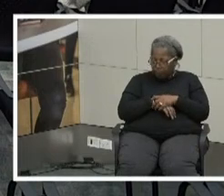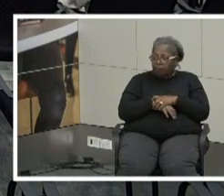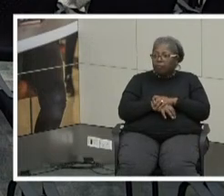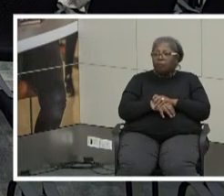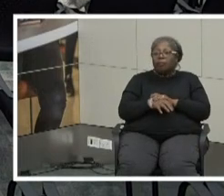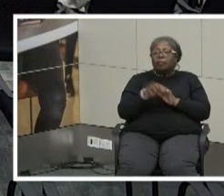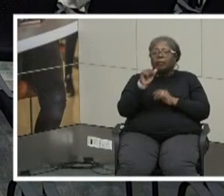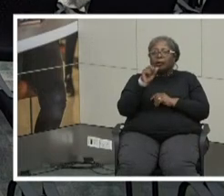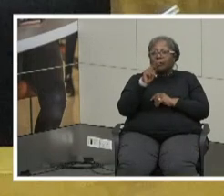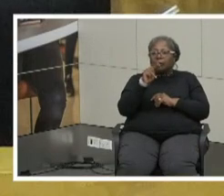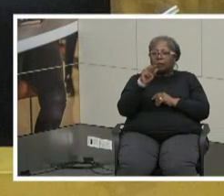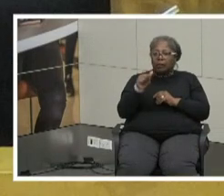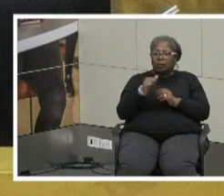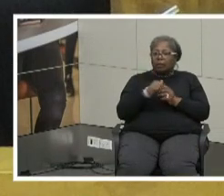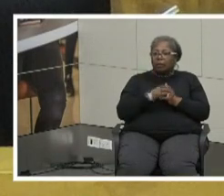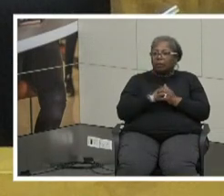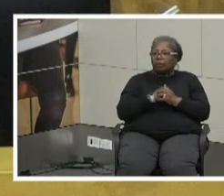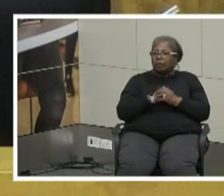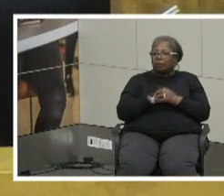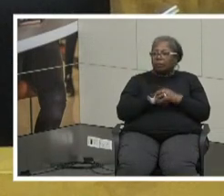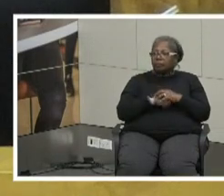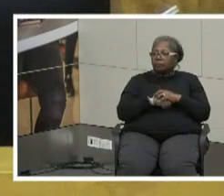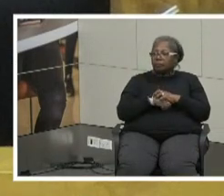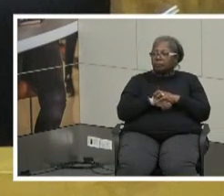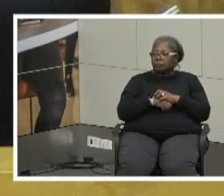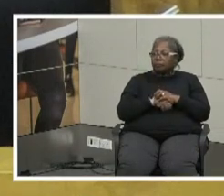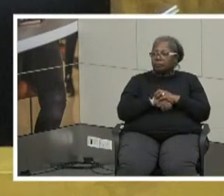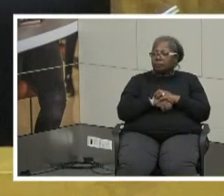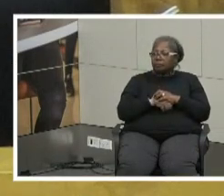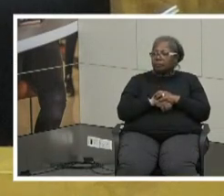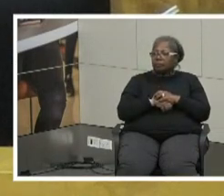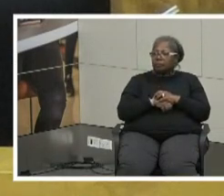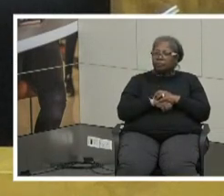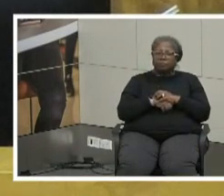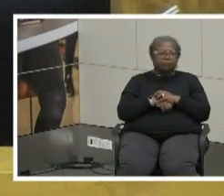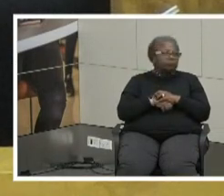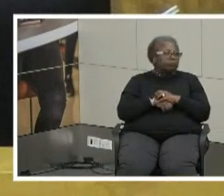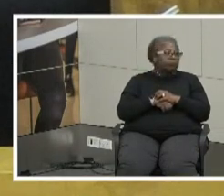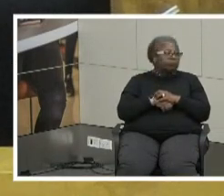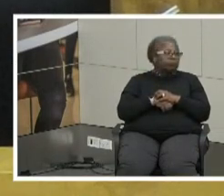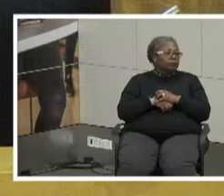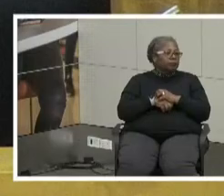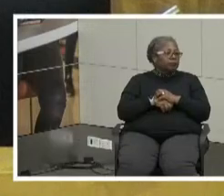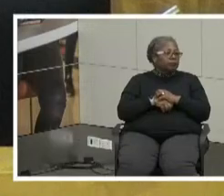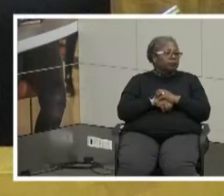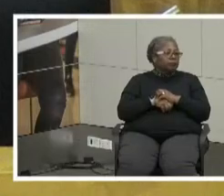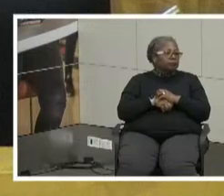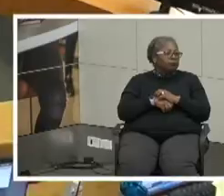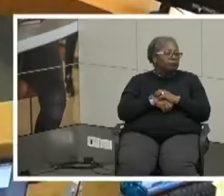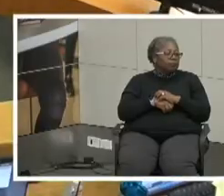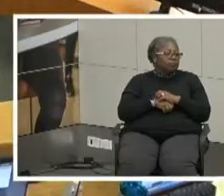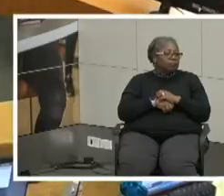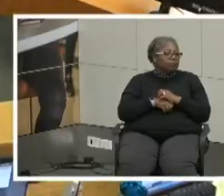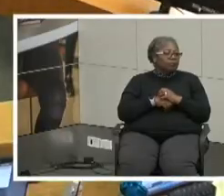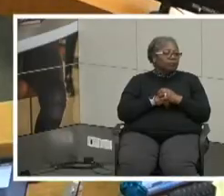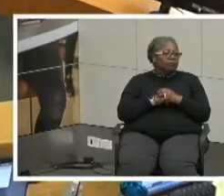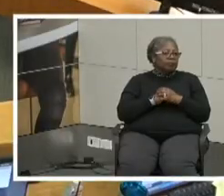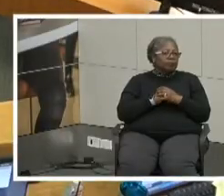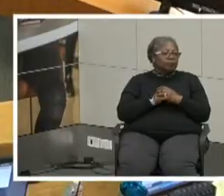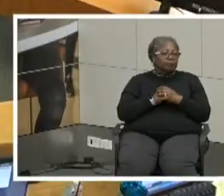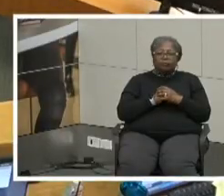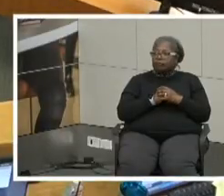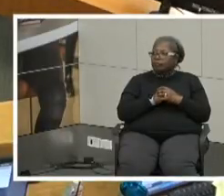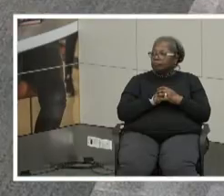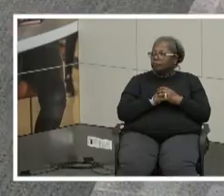Anna Nikolai Nikolai yes ma'am